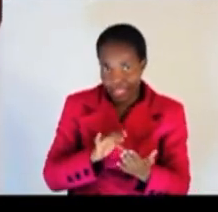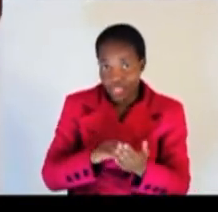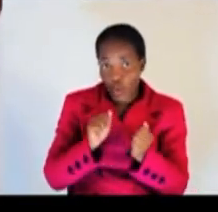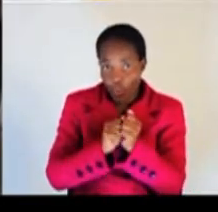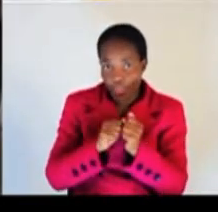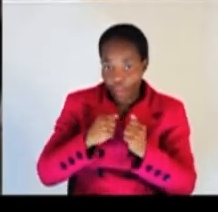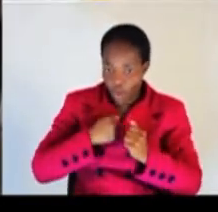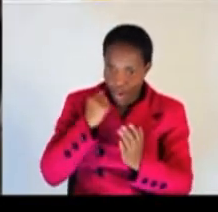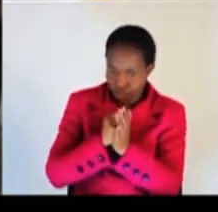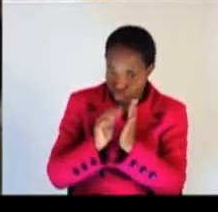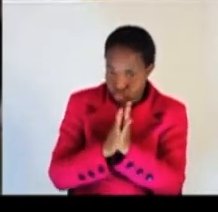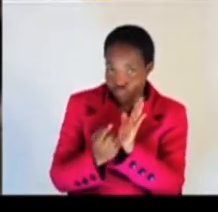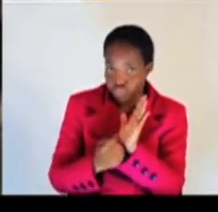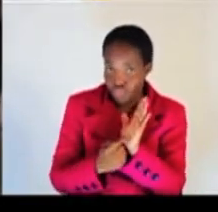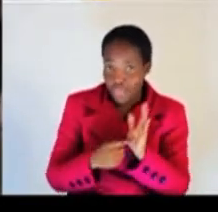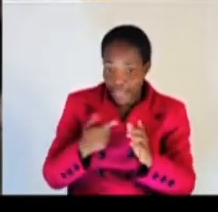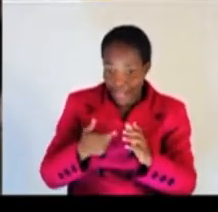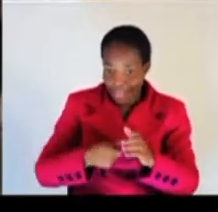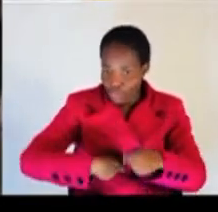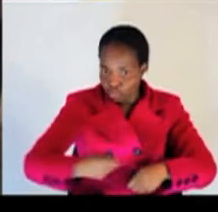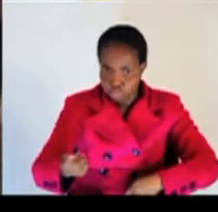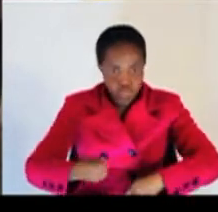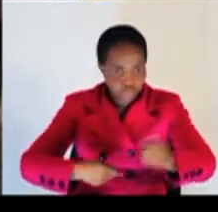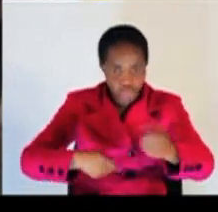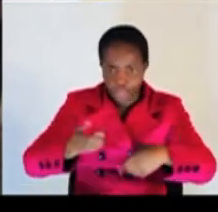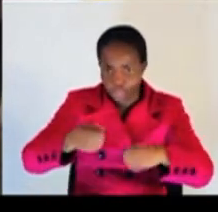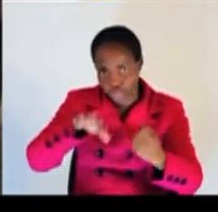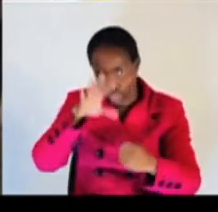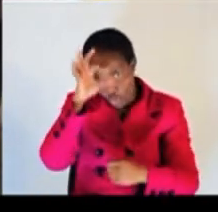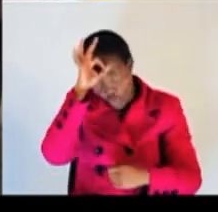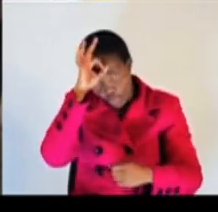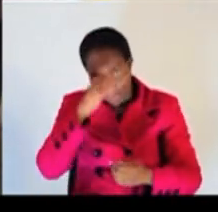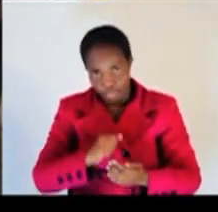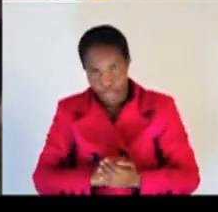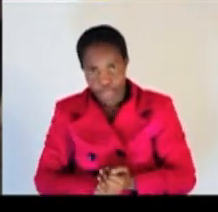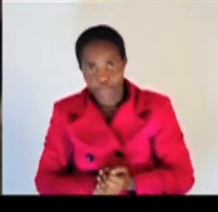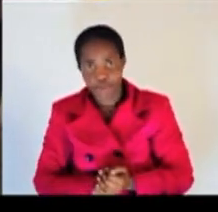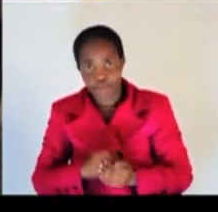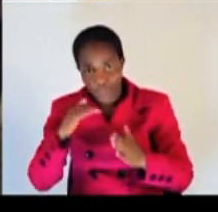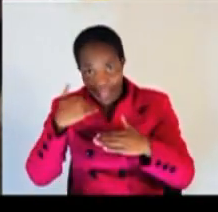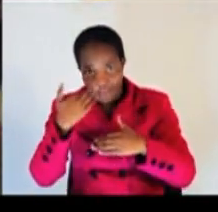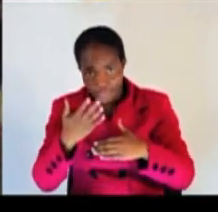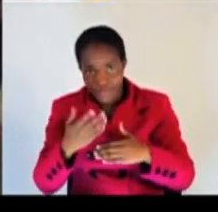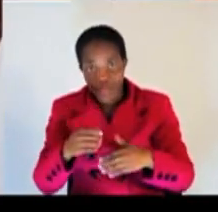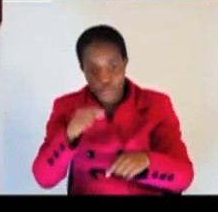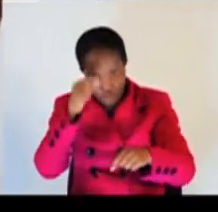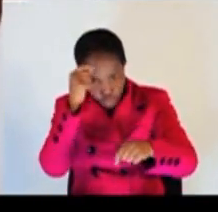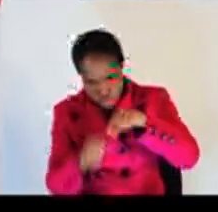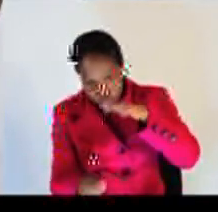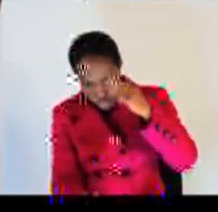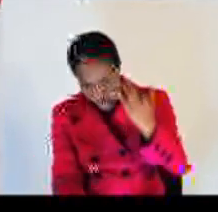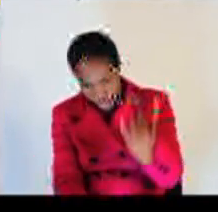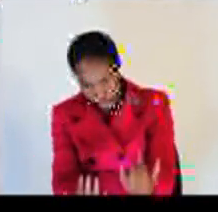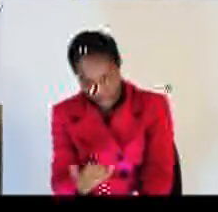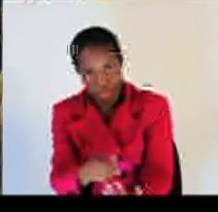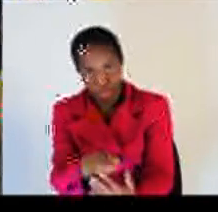passes and we'll throw them on the police grounds and there we'll set them on fire?